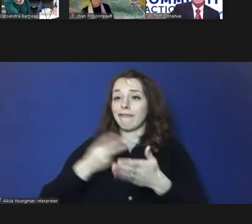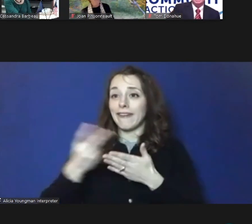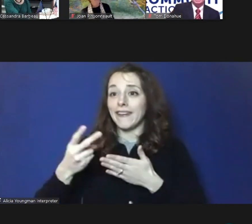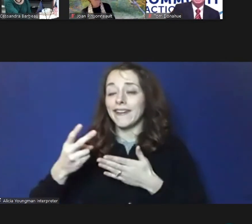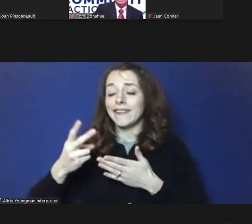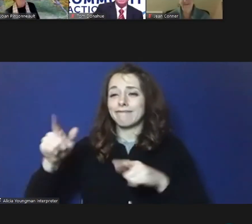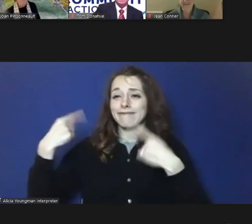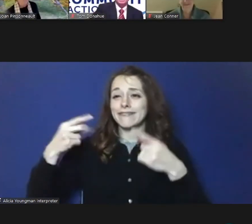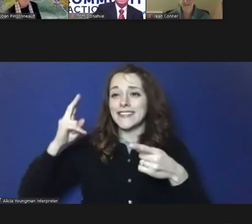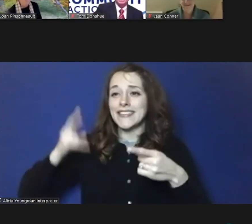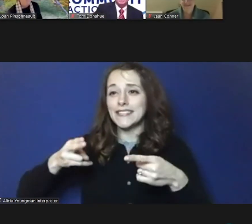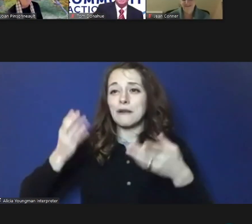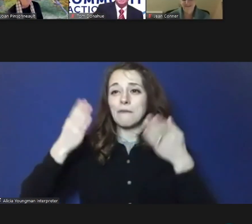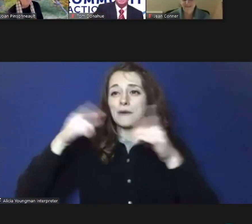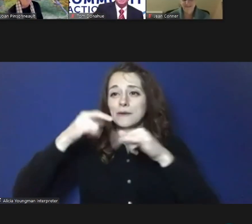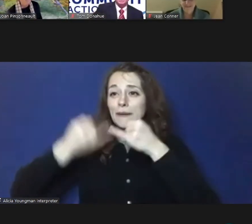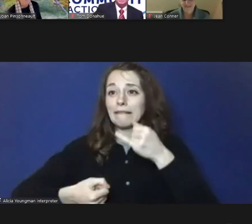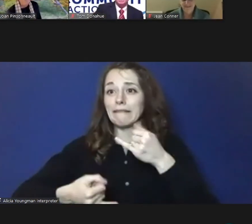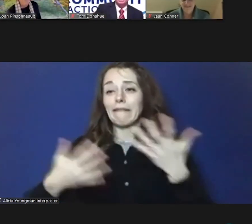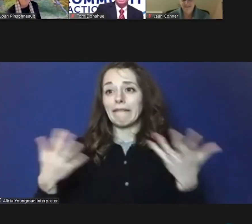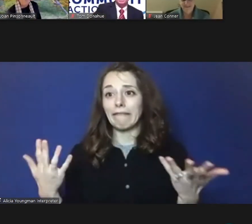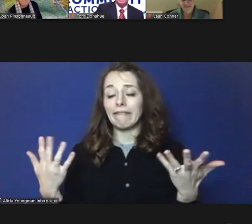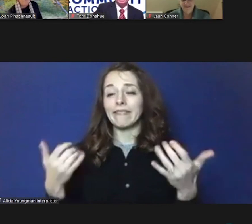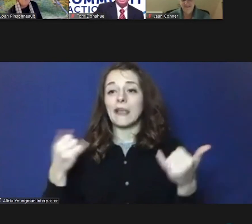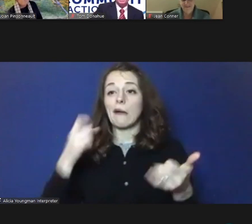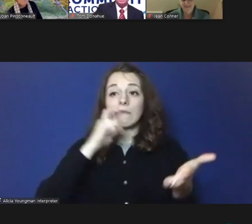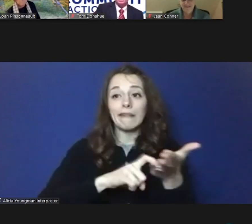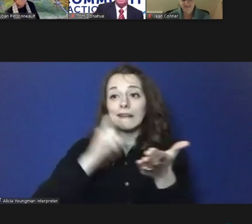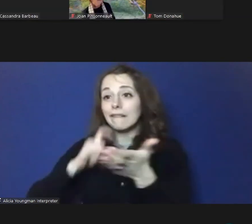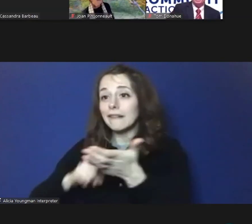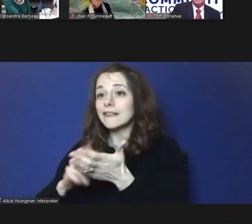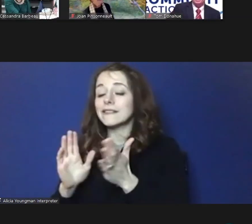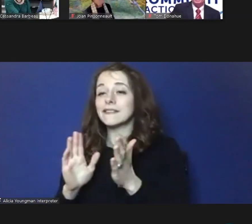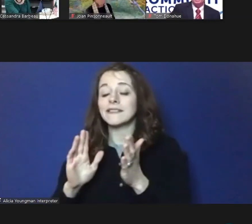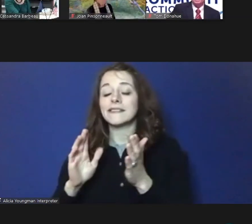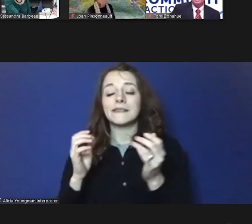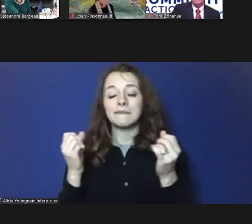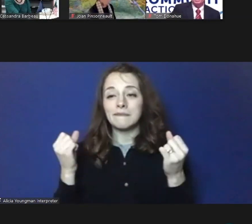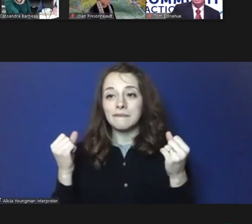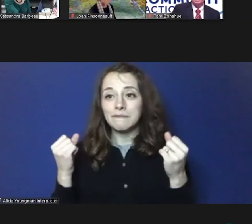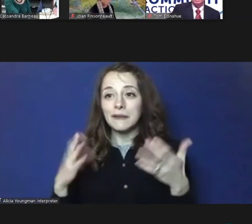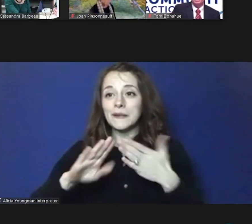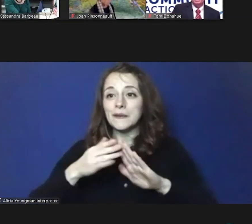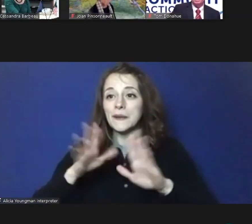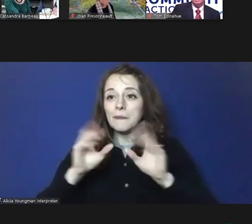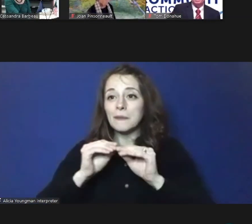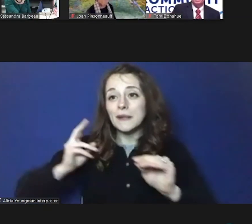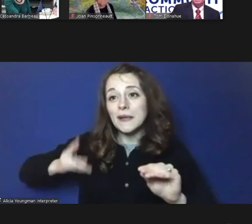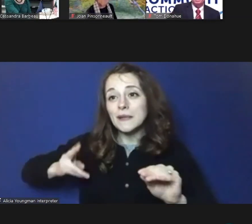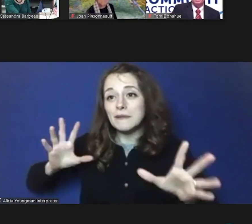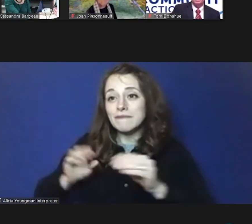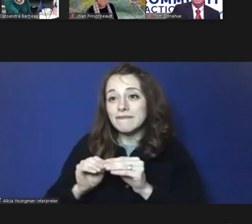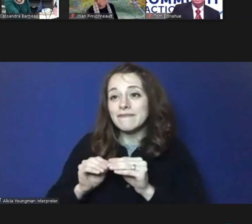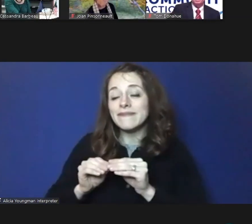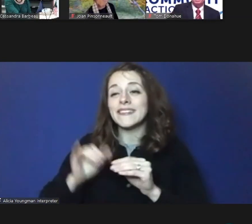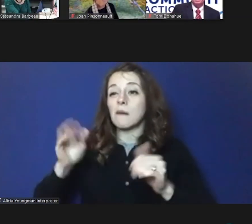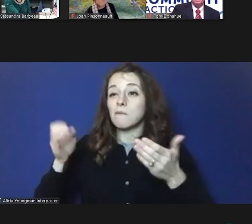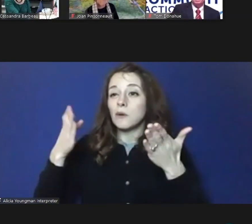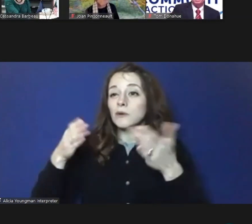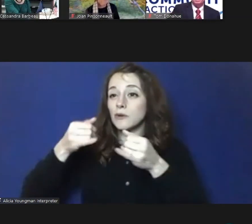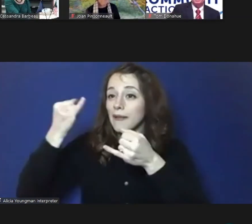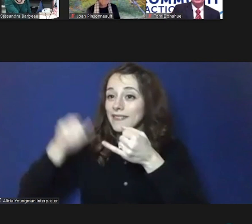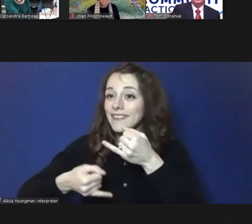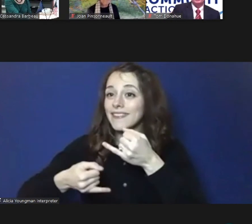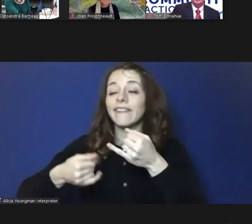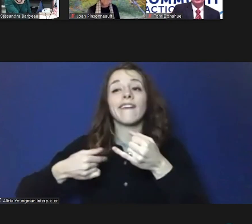to adjourn. So having recognized a lot of town meeting history on that motion to adjourn, I'm going to declare